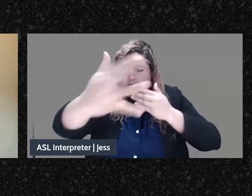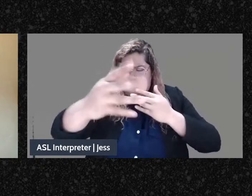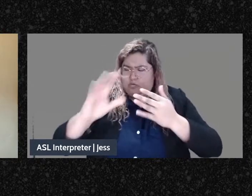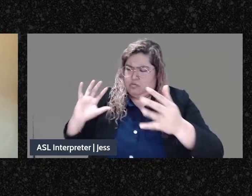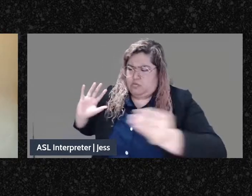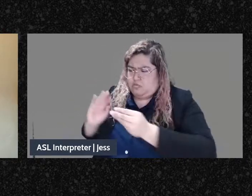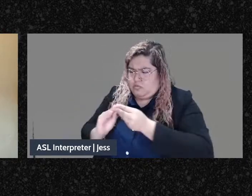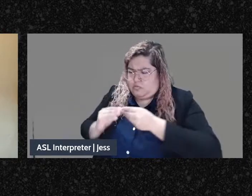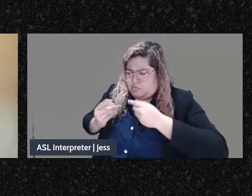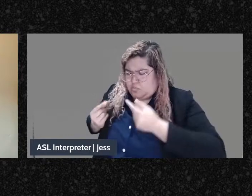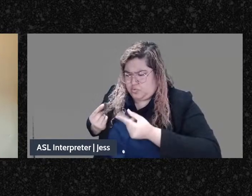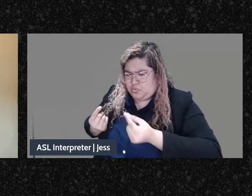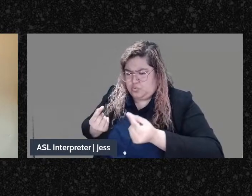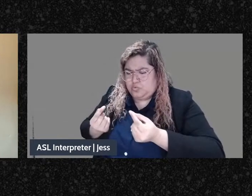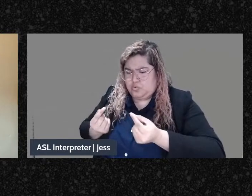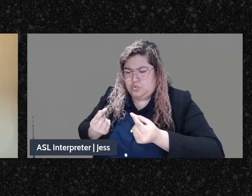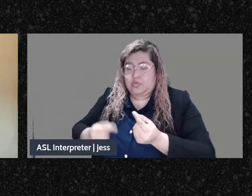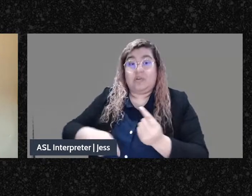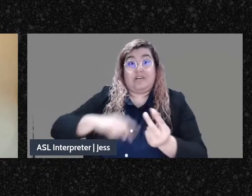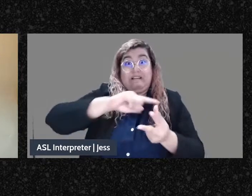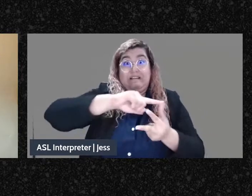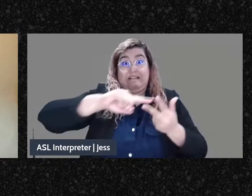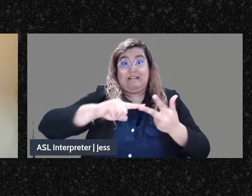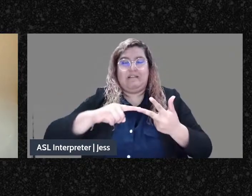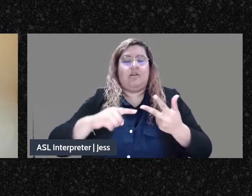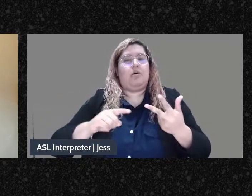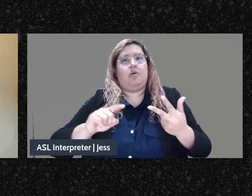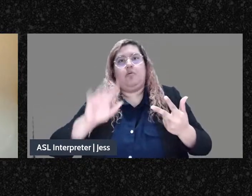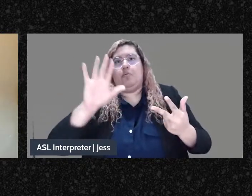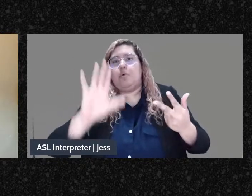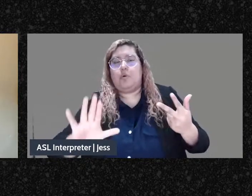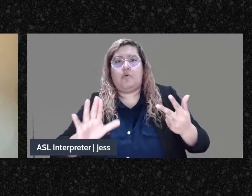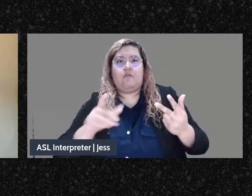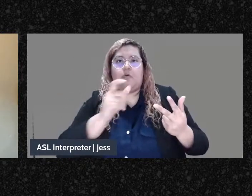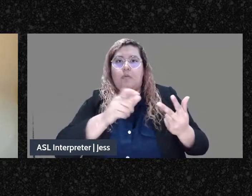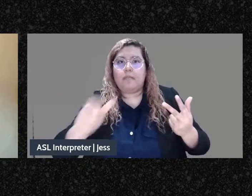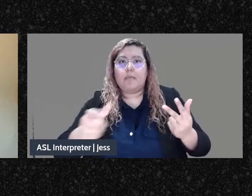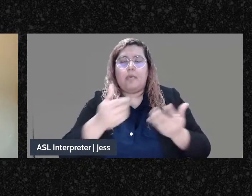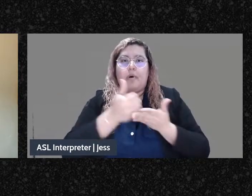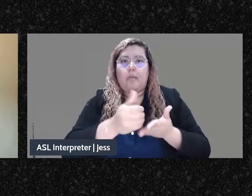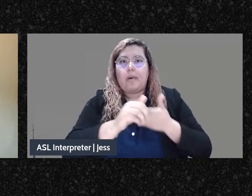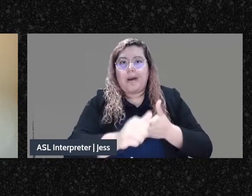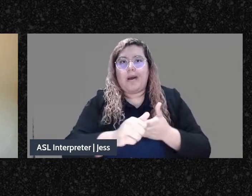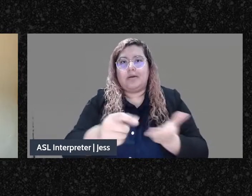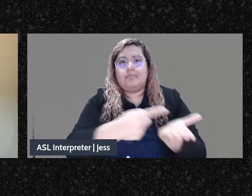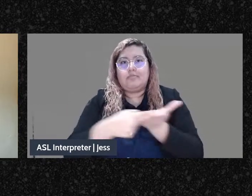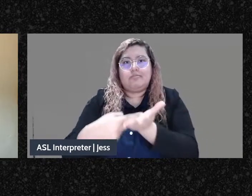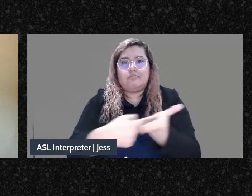And I feel like these are three really great people to help guide us in such a conversation.